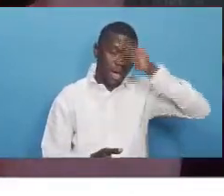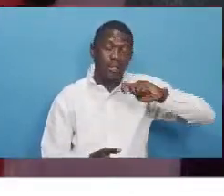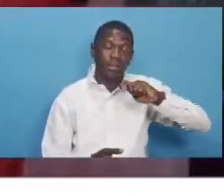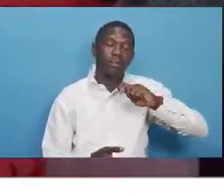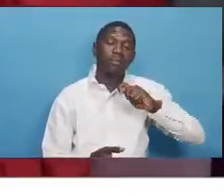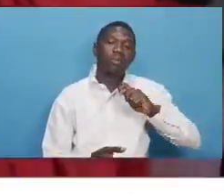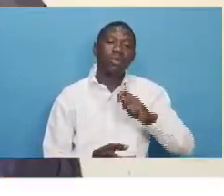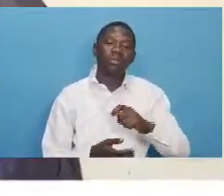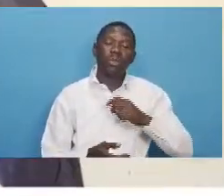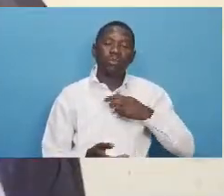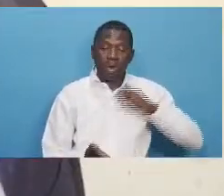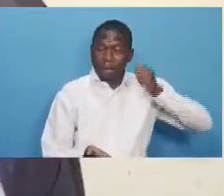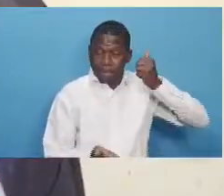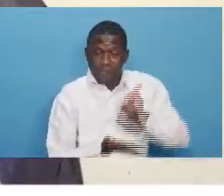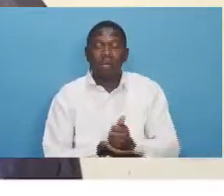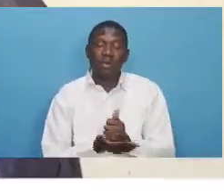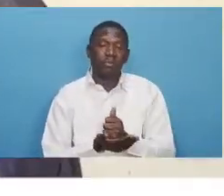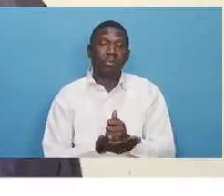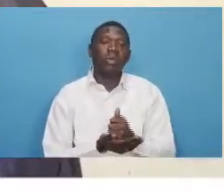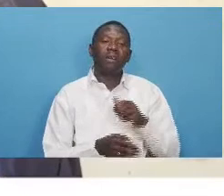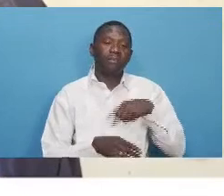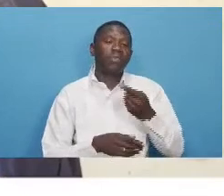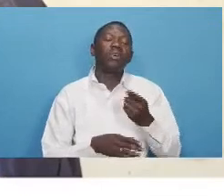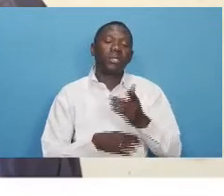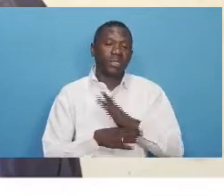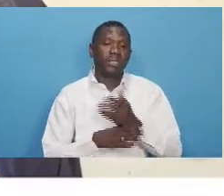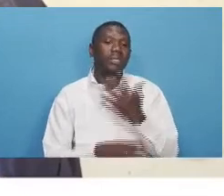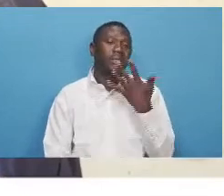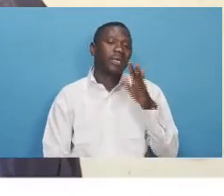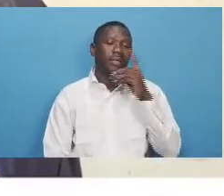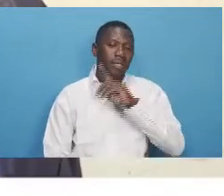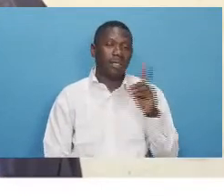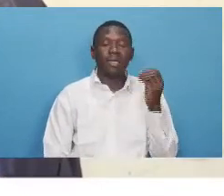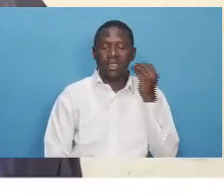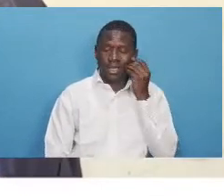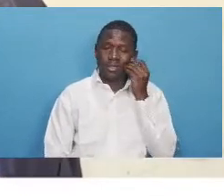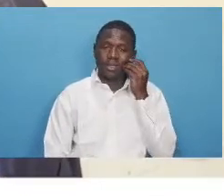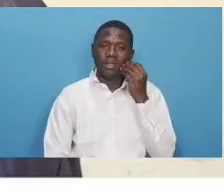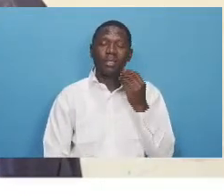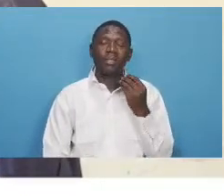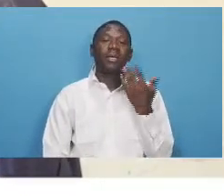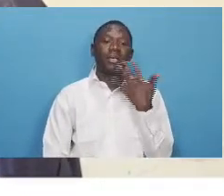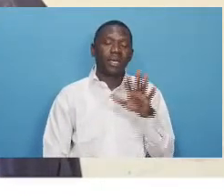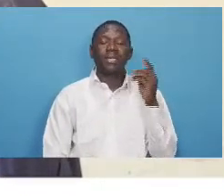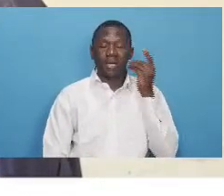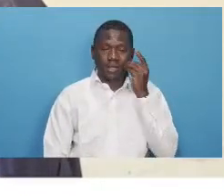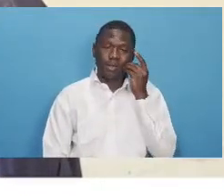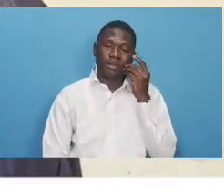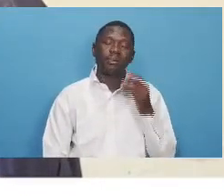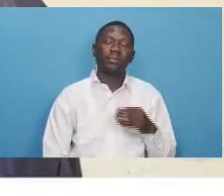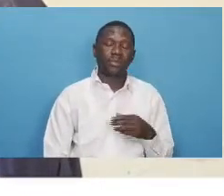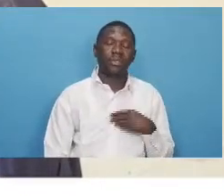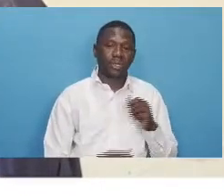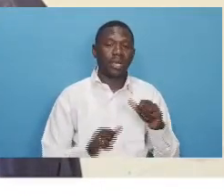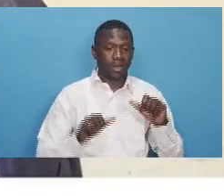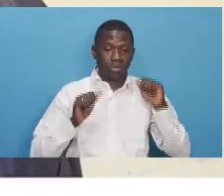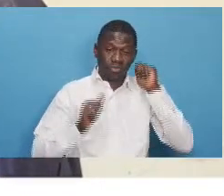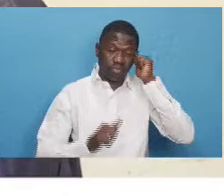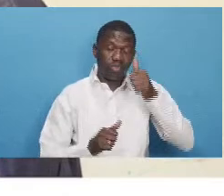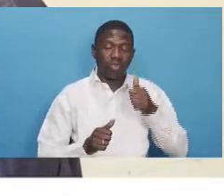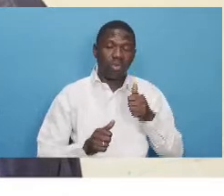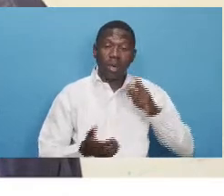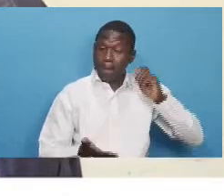been granted. Approval has been given, and inshallah tomorrow Saturday Wanter will